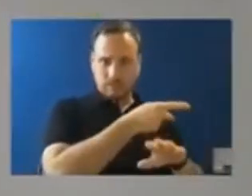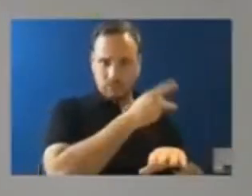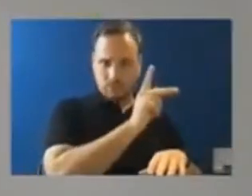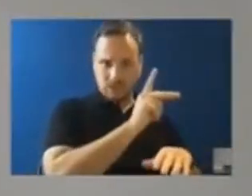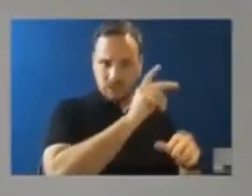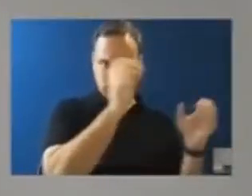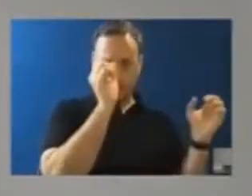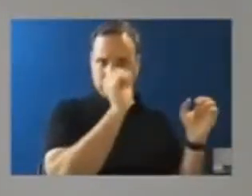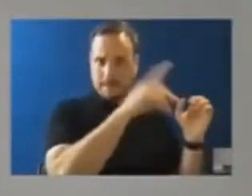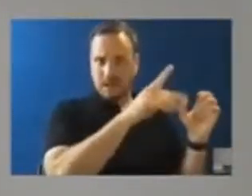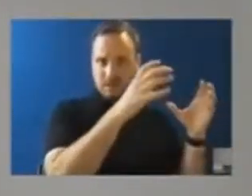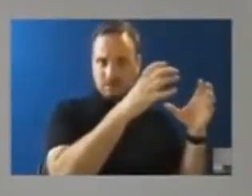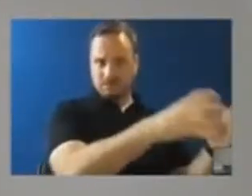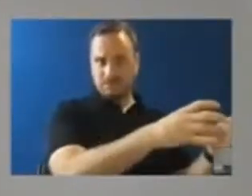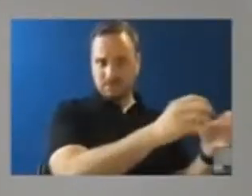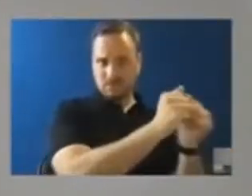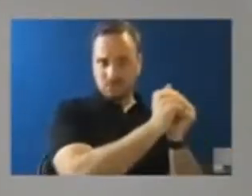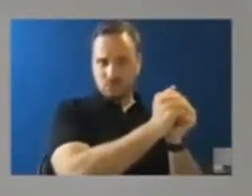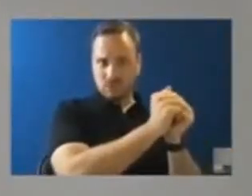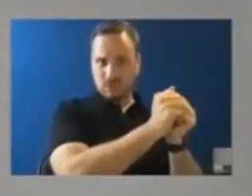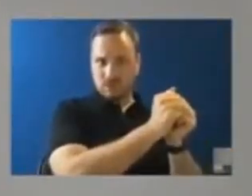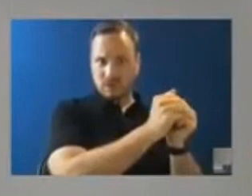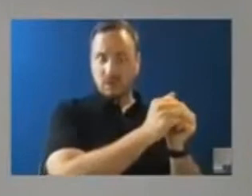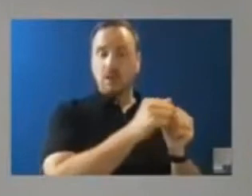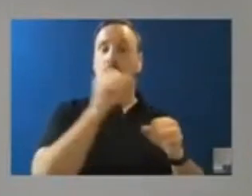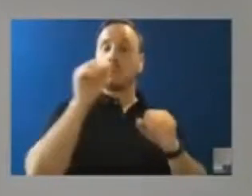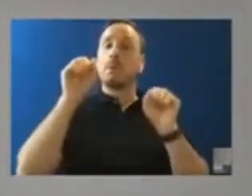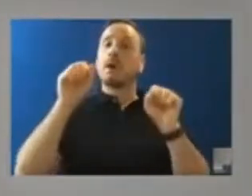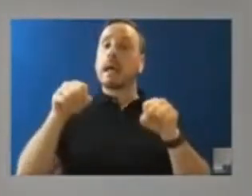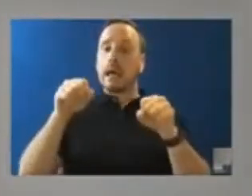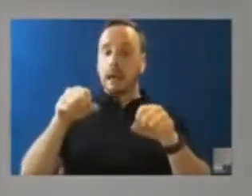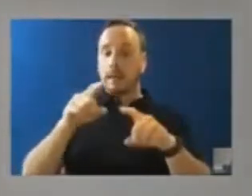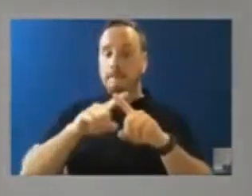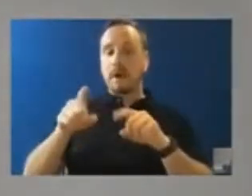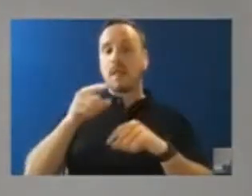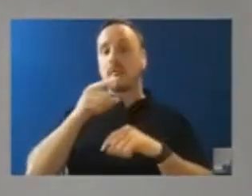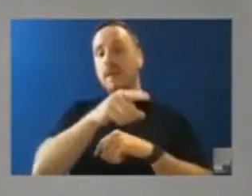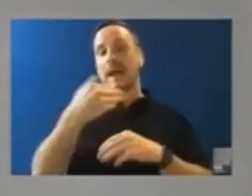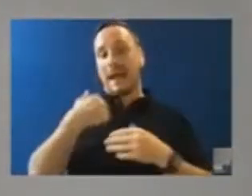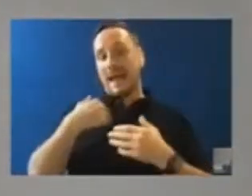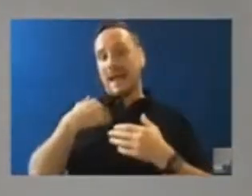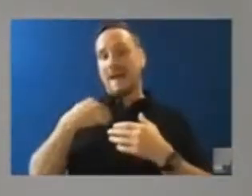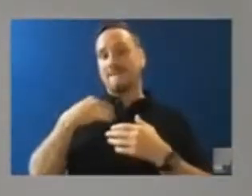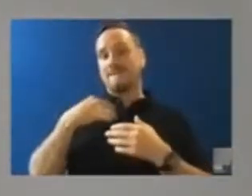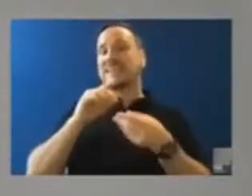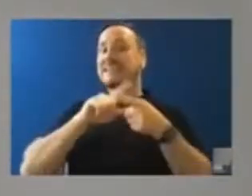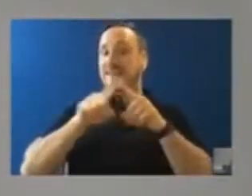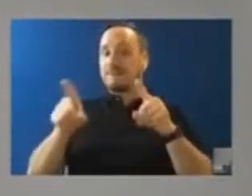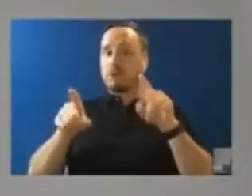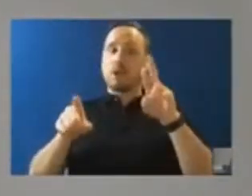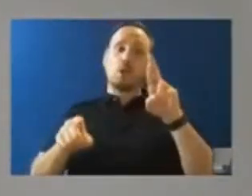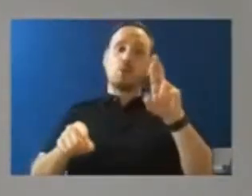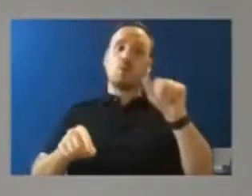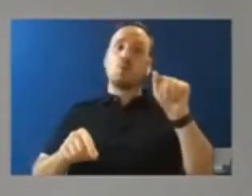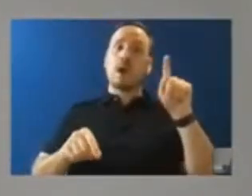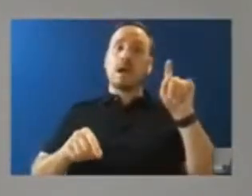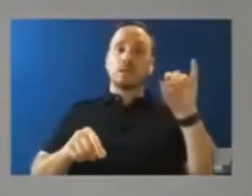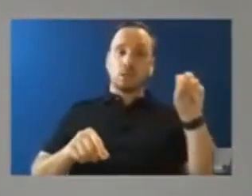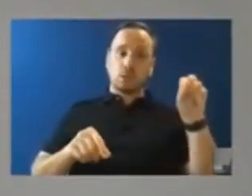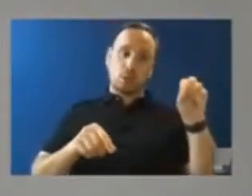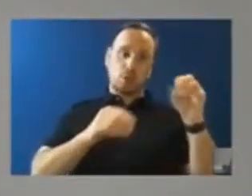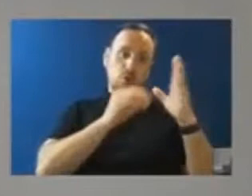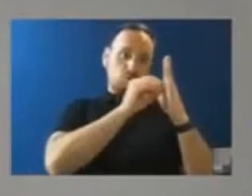a little different ratio that we can operate under, so we can bring them back. One of the things that has come up just recently, as of